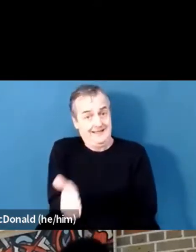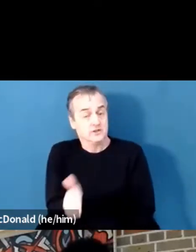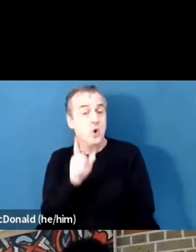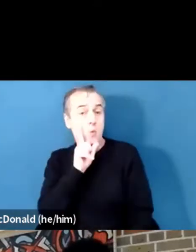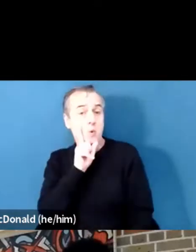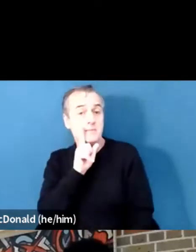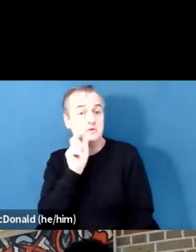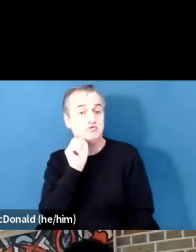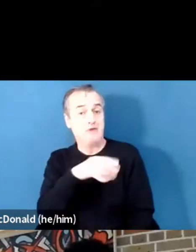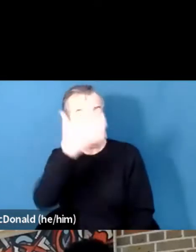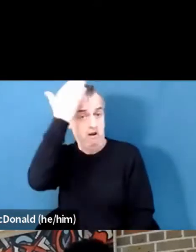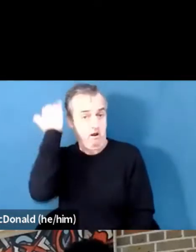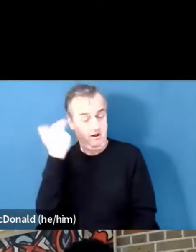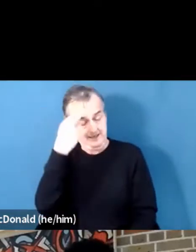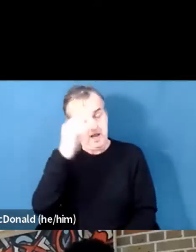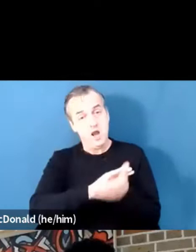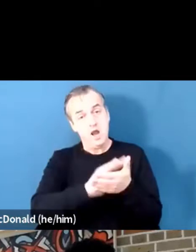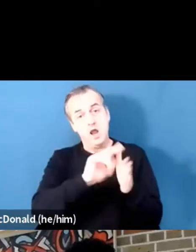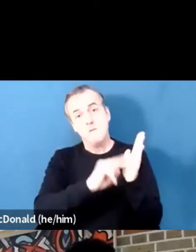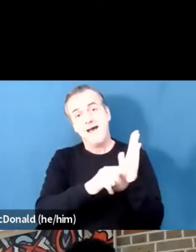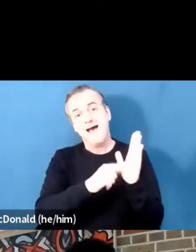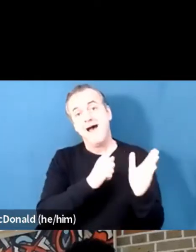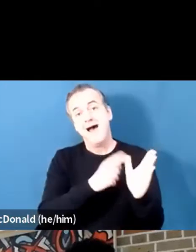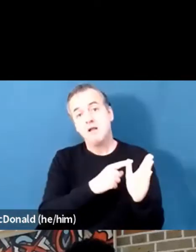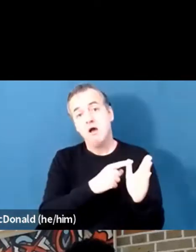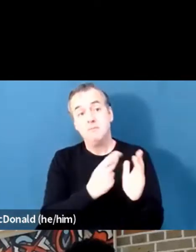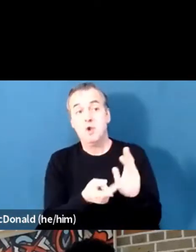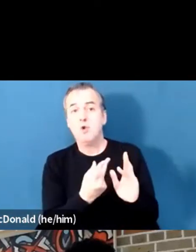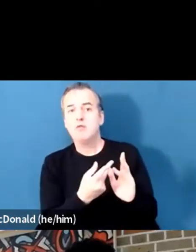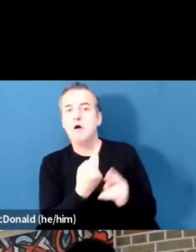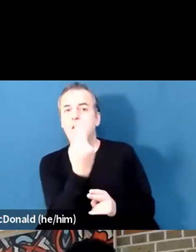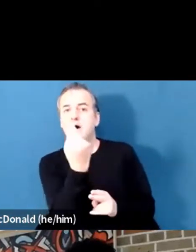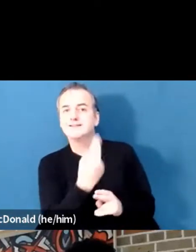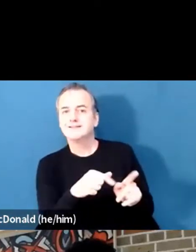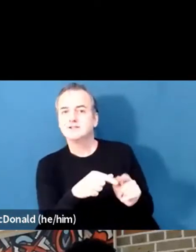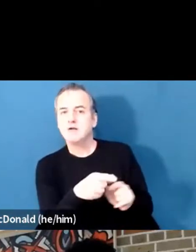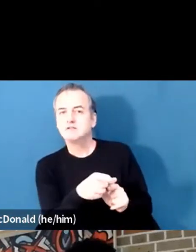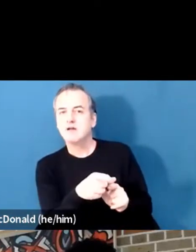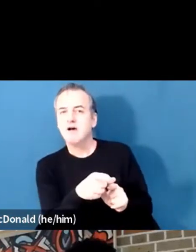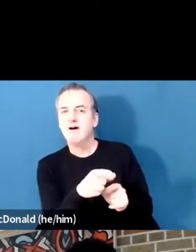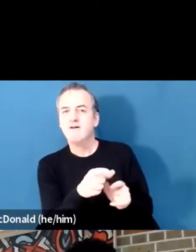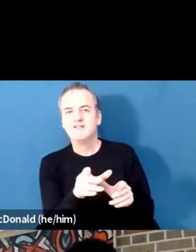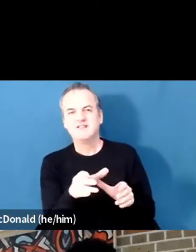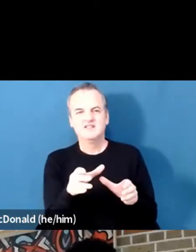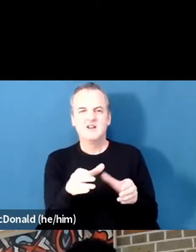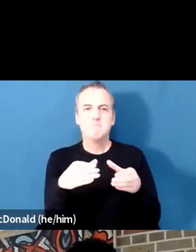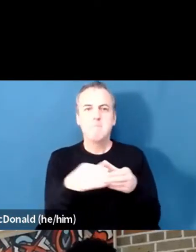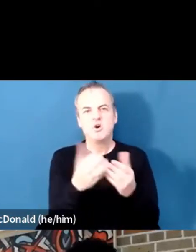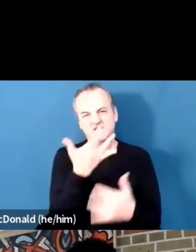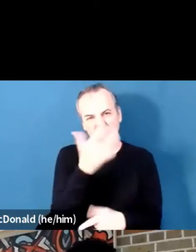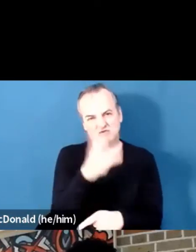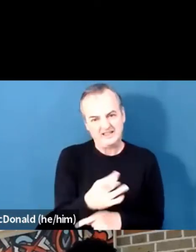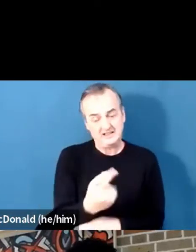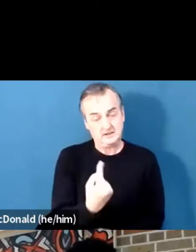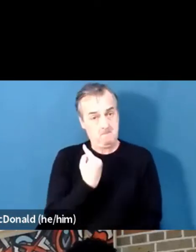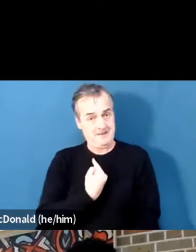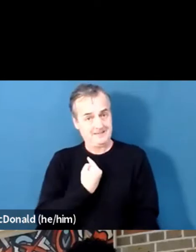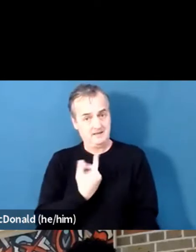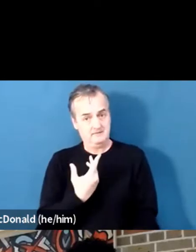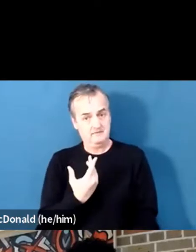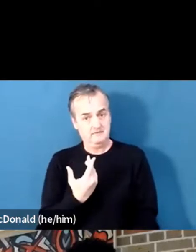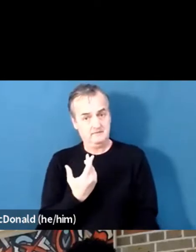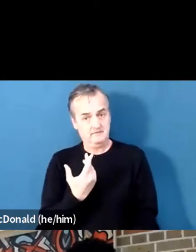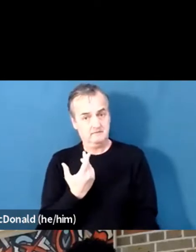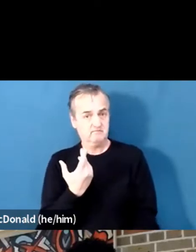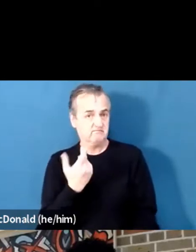everyone, my name's Hannah Tyrrell-Pinder. I'm the other joint artistic director of Box of Tricks. I'm a 30-something white